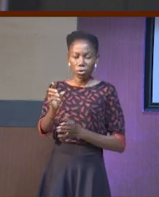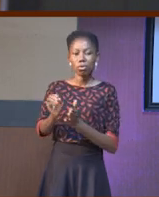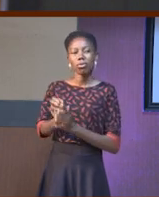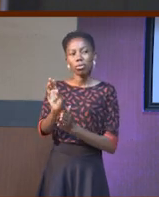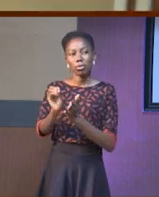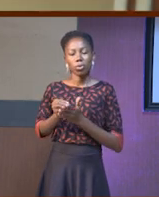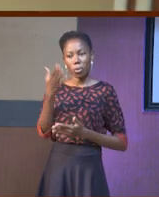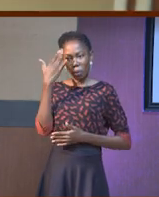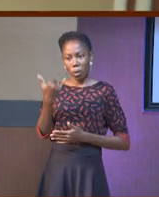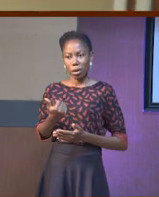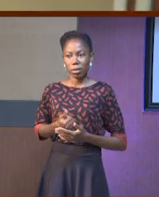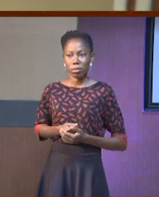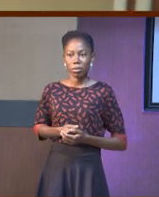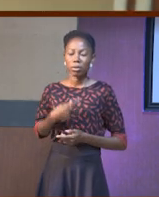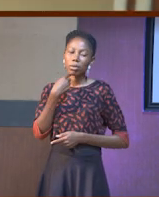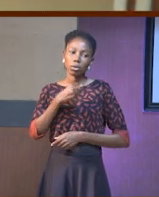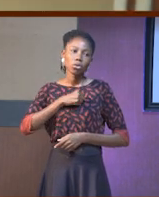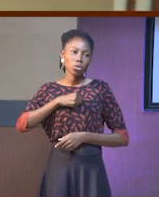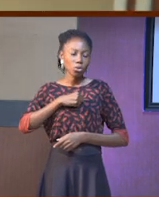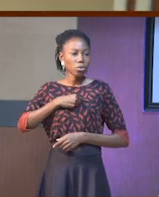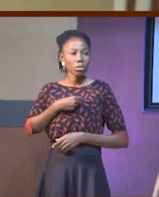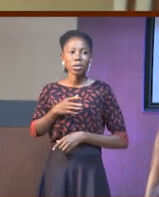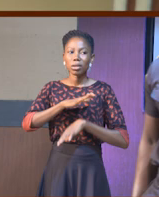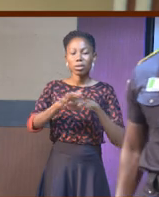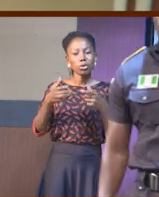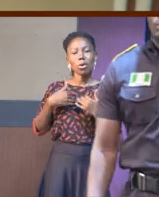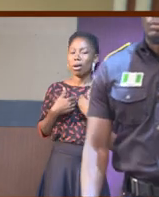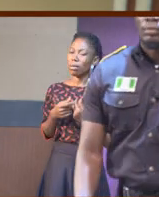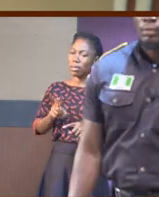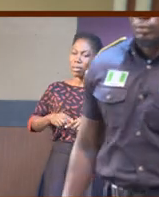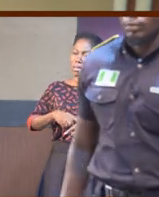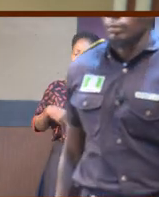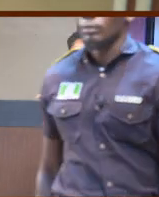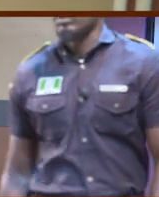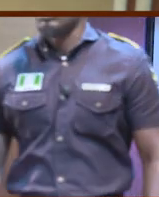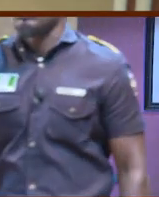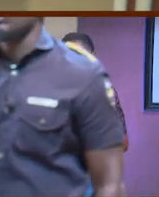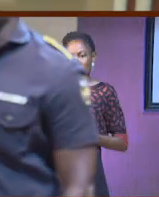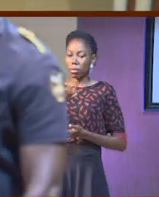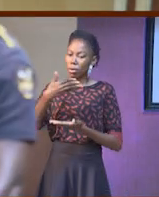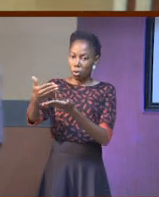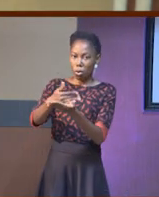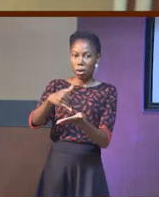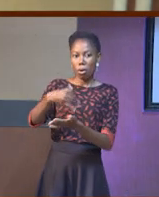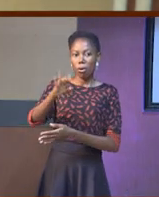It's my phone. Why? I'm sorry, ma. I don't know how far the damage you have done. I can take it from her and switch it